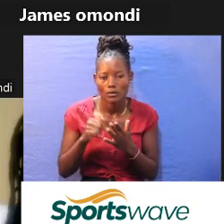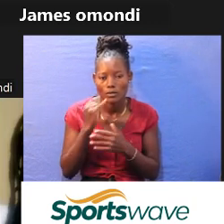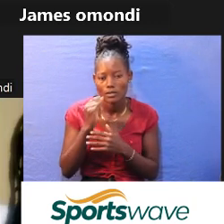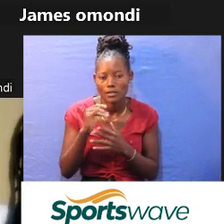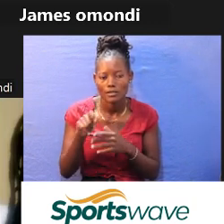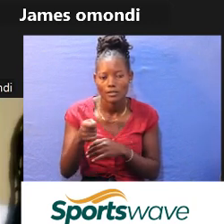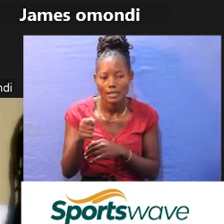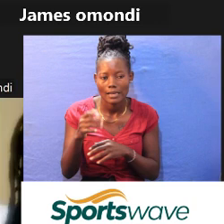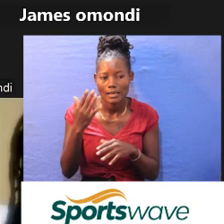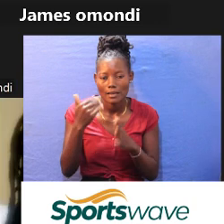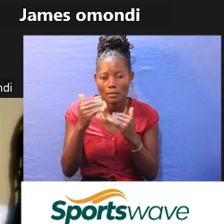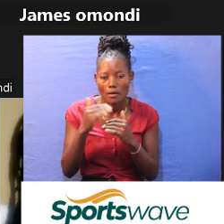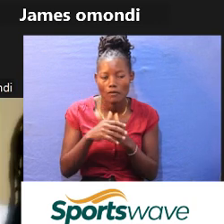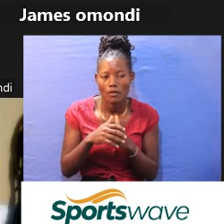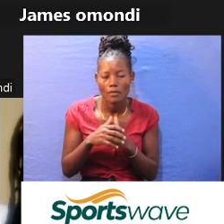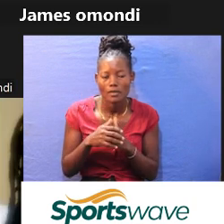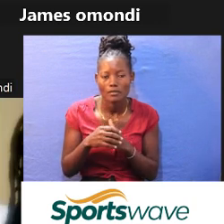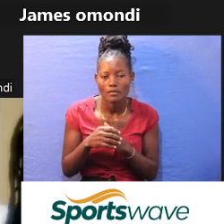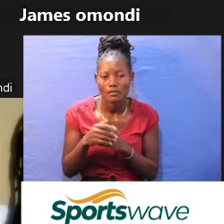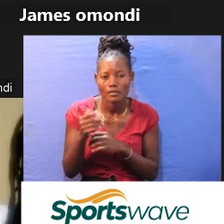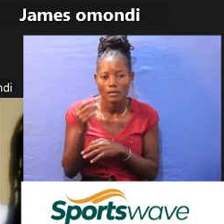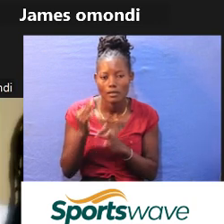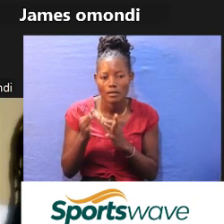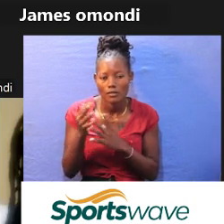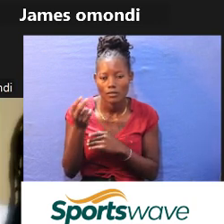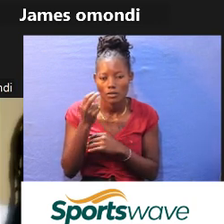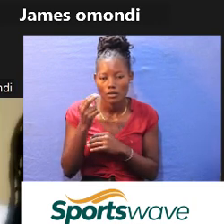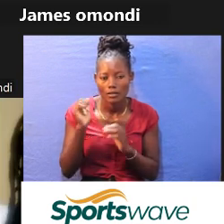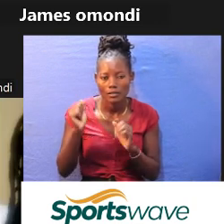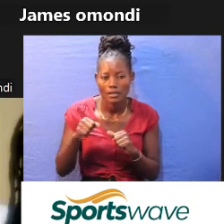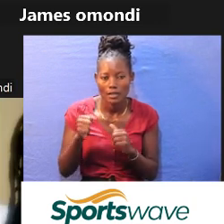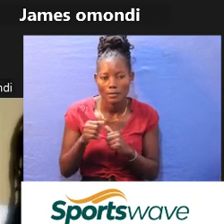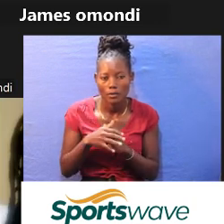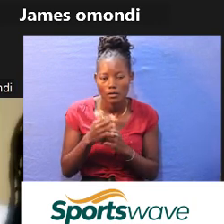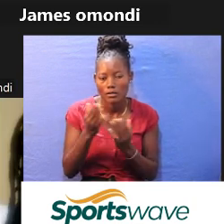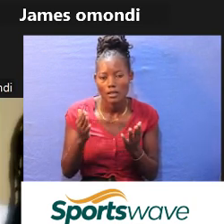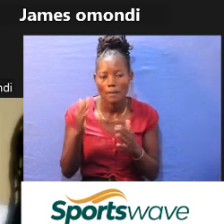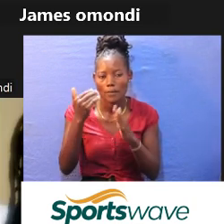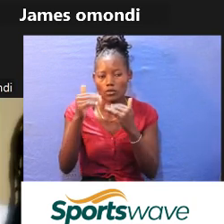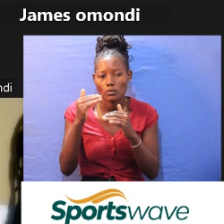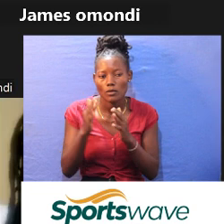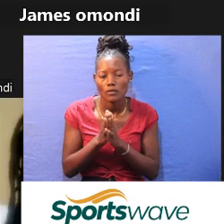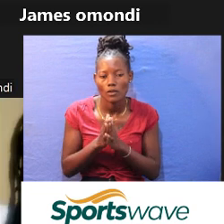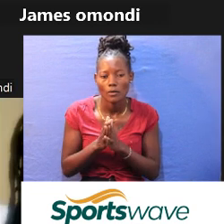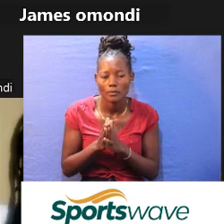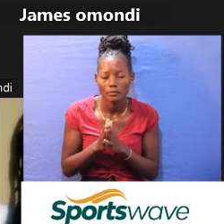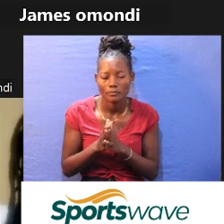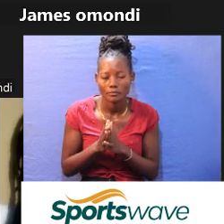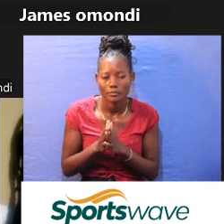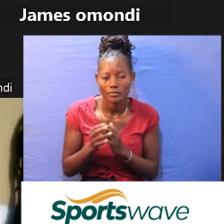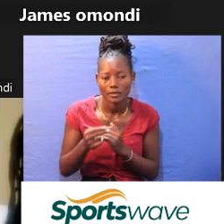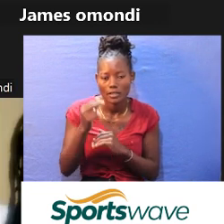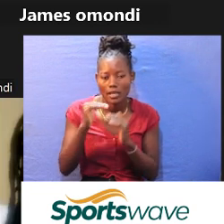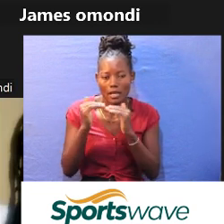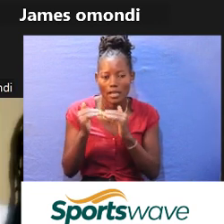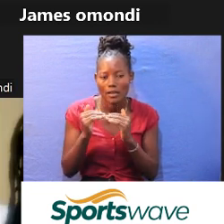performance things, indicators that you need to look at that would enable them to perform at a high level? In